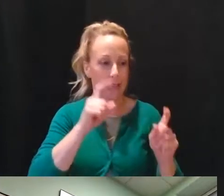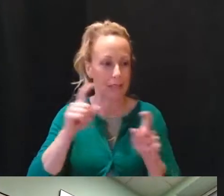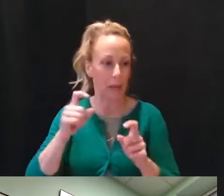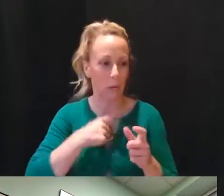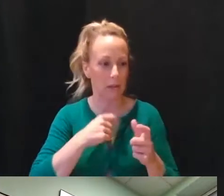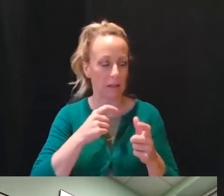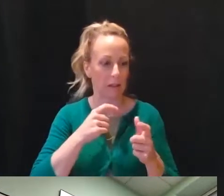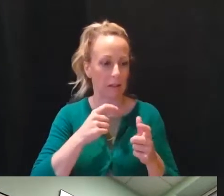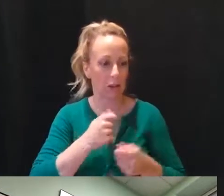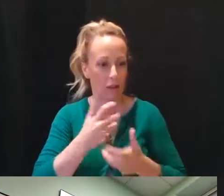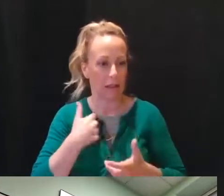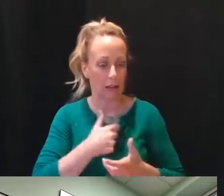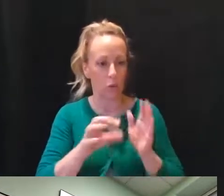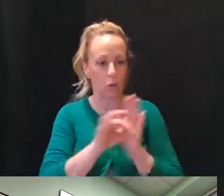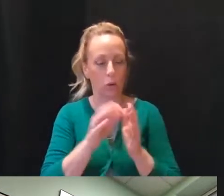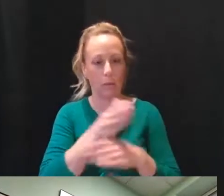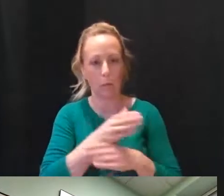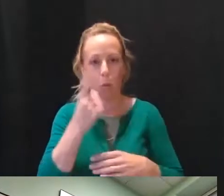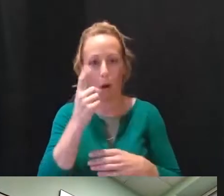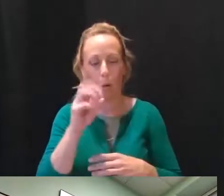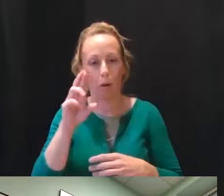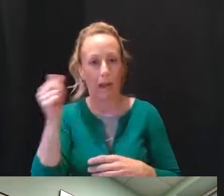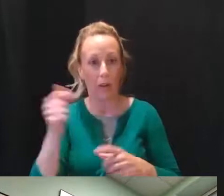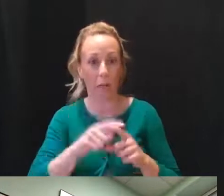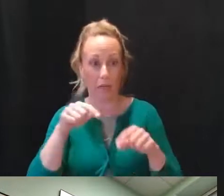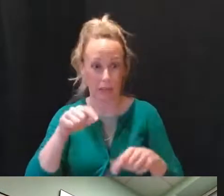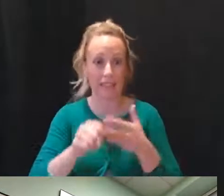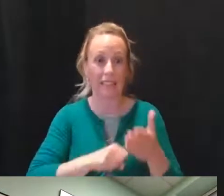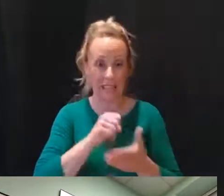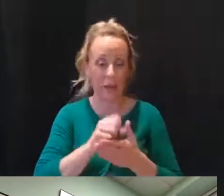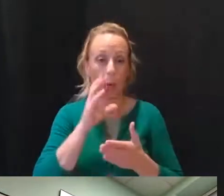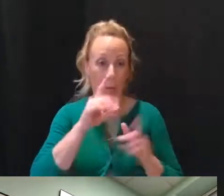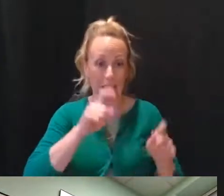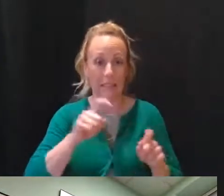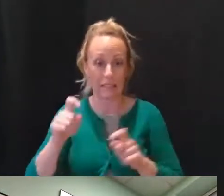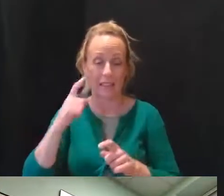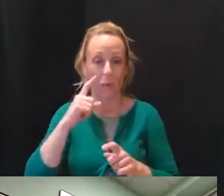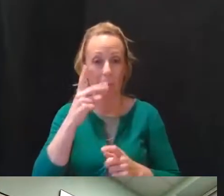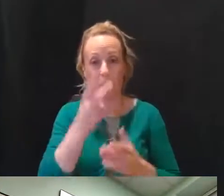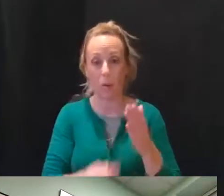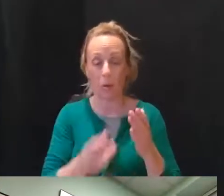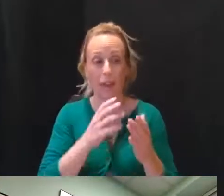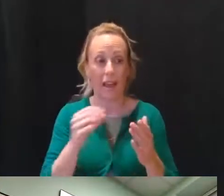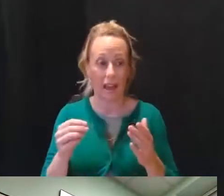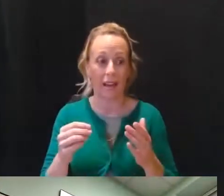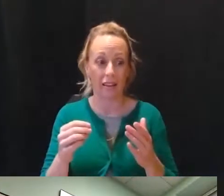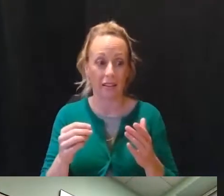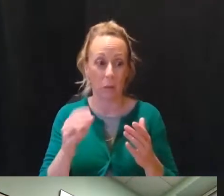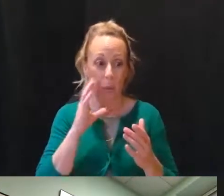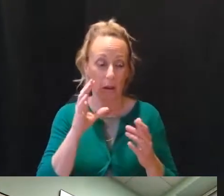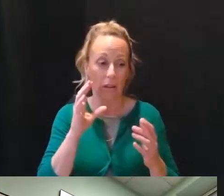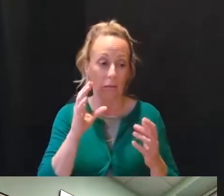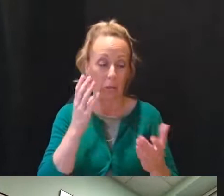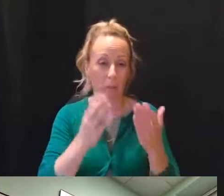lot early on. But this season, like I say, we are going to be testing aggressively for both, and I anticipate we're going to catch people who have both at the